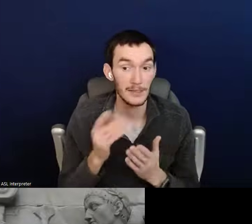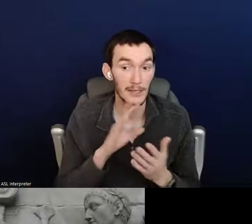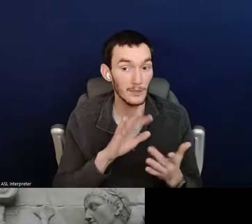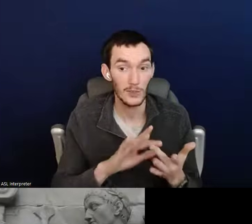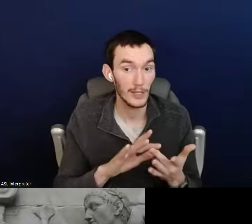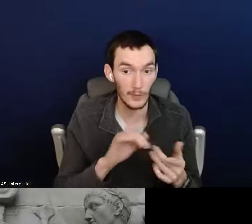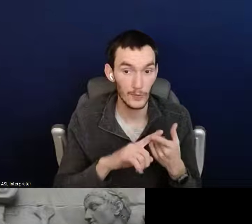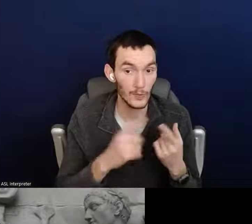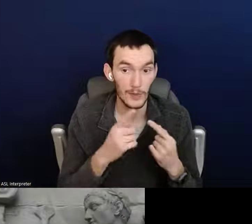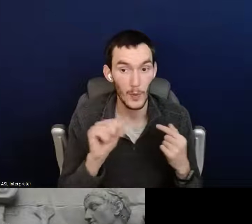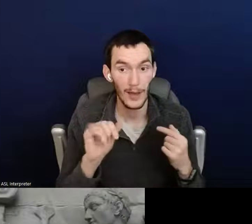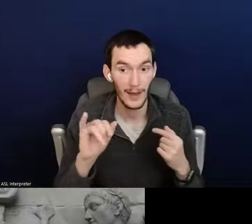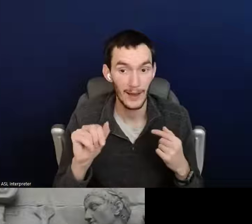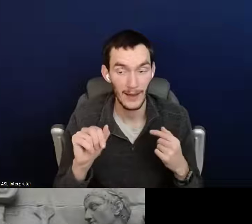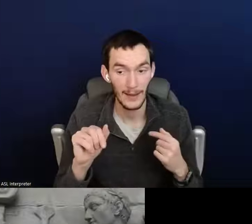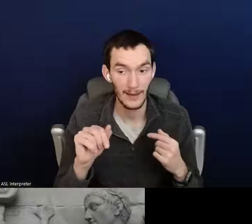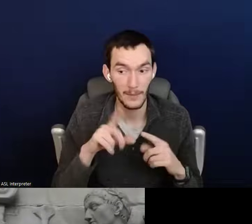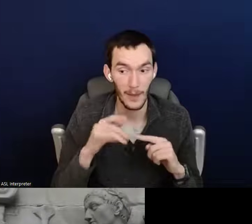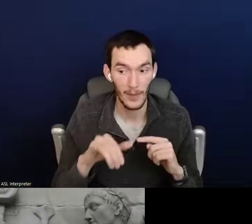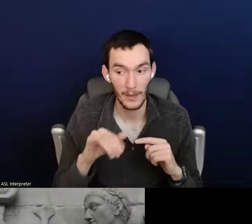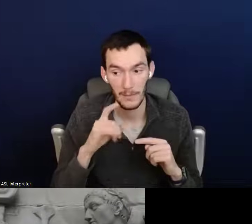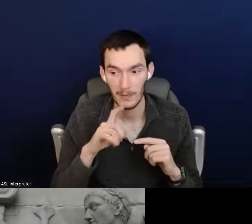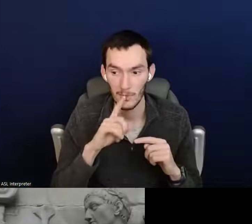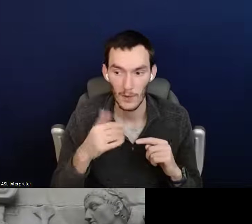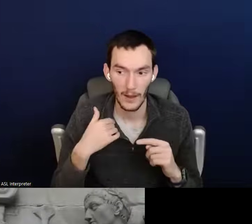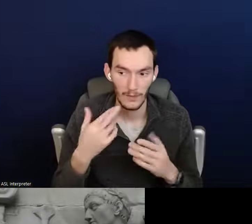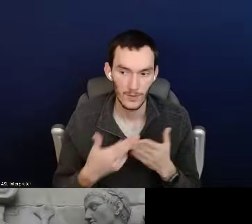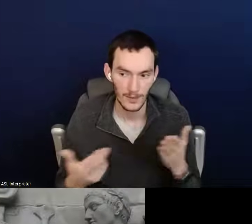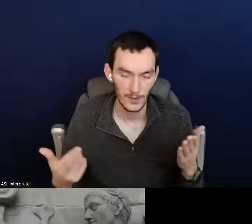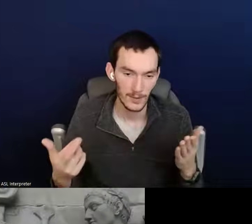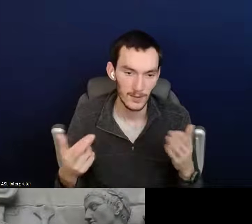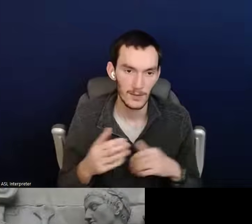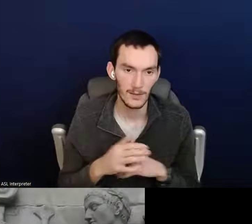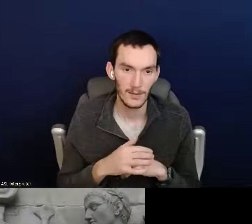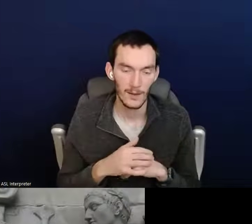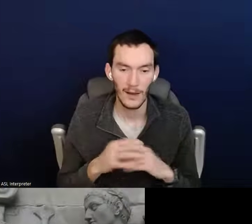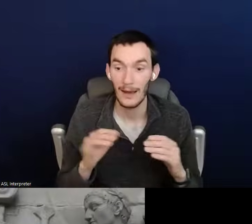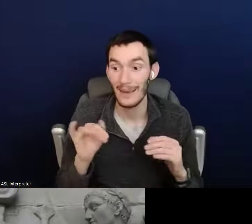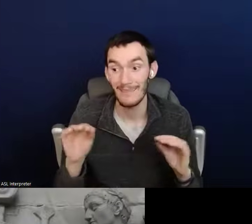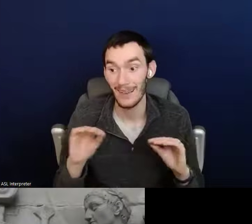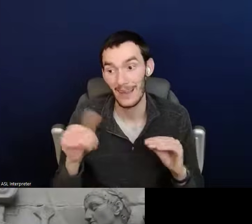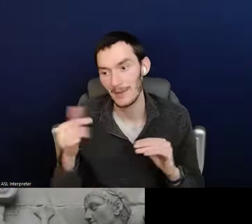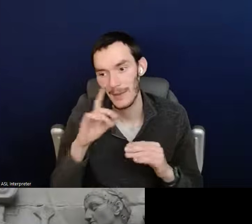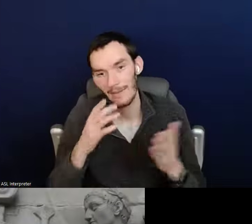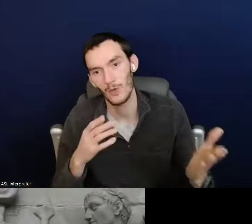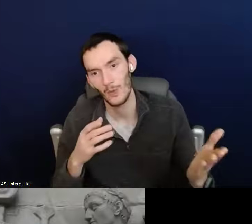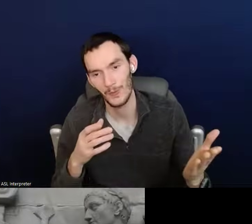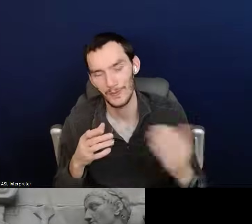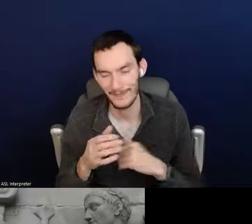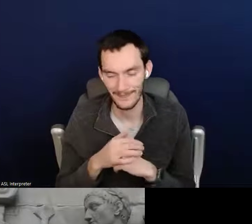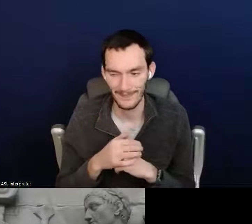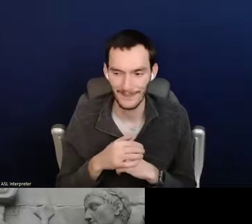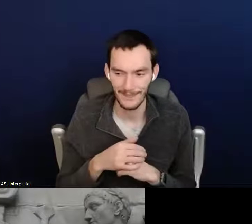to someone at the AIA about that, because I'm sure they have resources. And if nothing else, they have you. So there